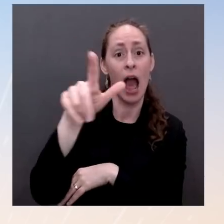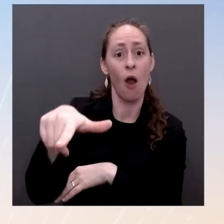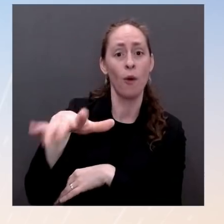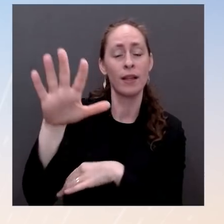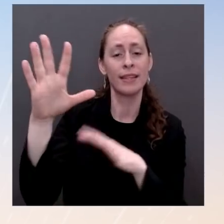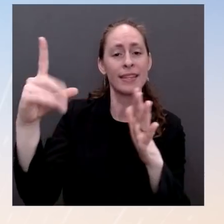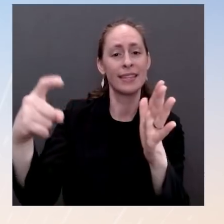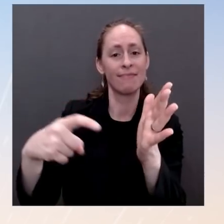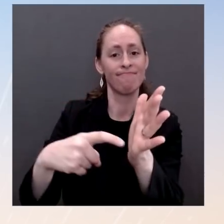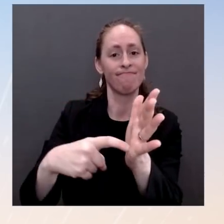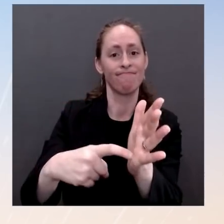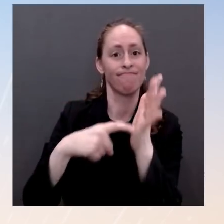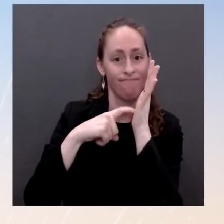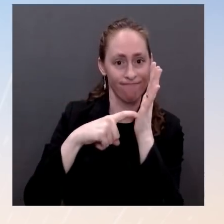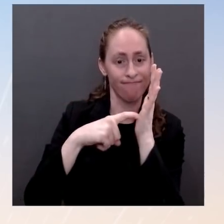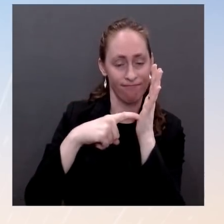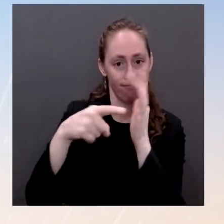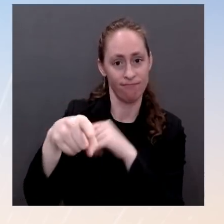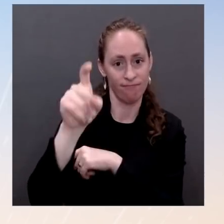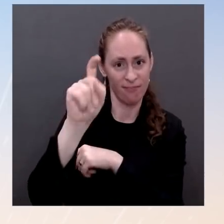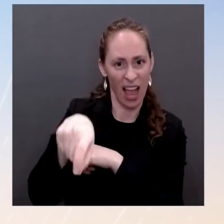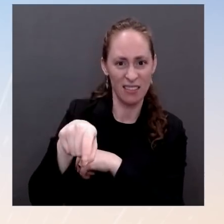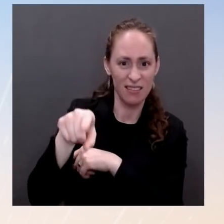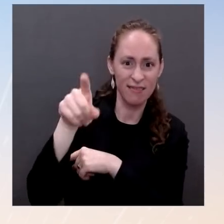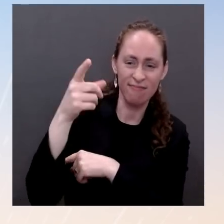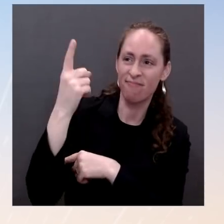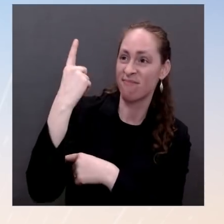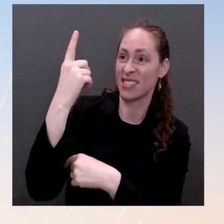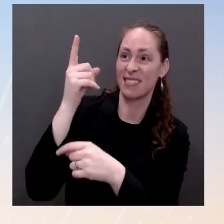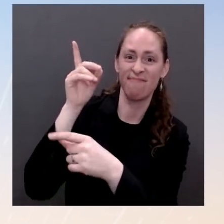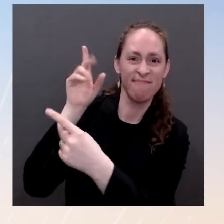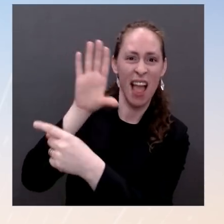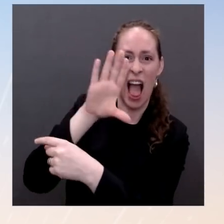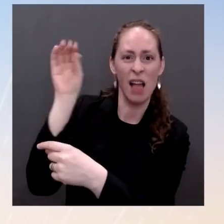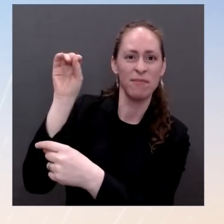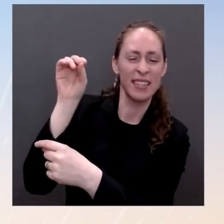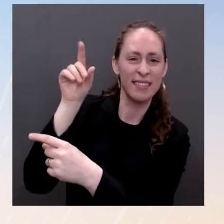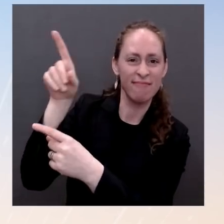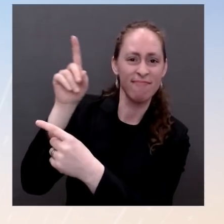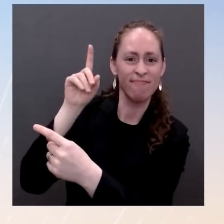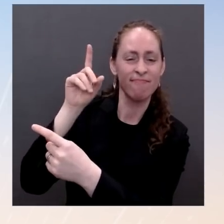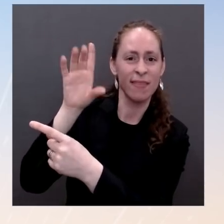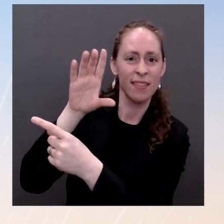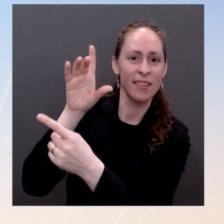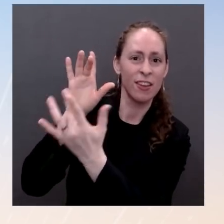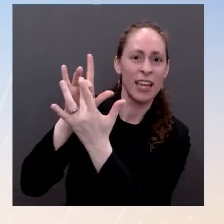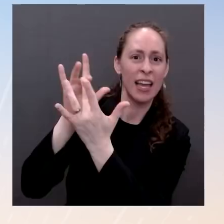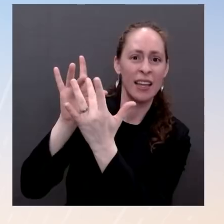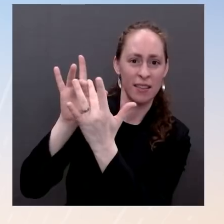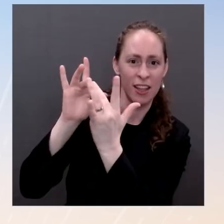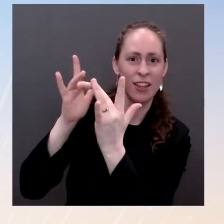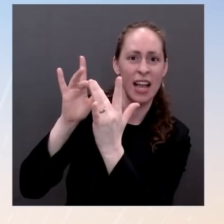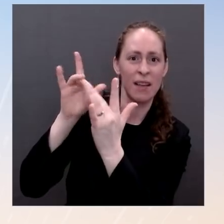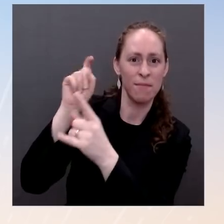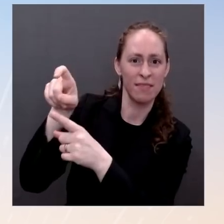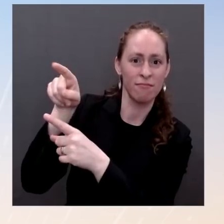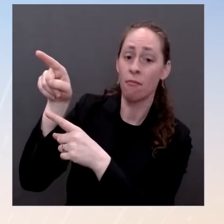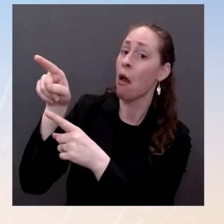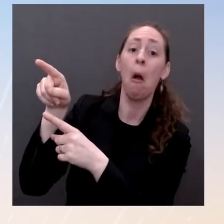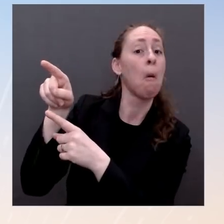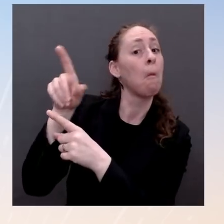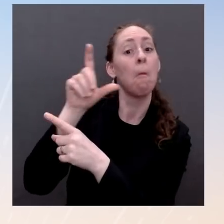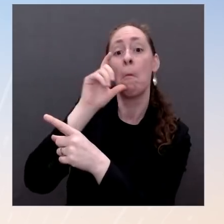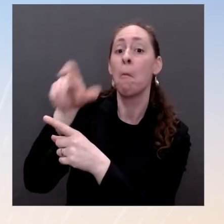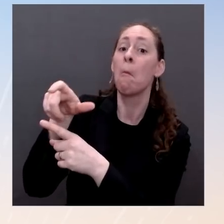crack down on exclusivity agreements between landlords and internet providers, known as sweetheart deals, which lock tenants in apartments and